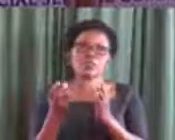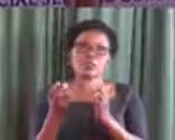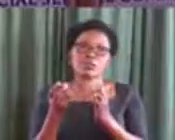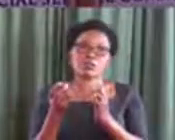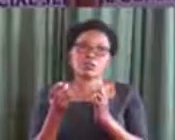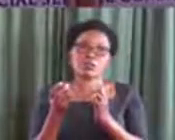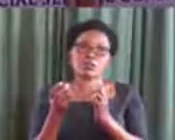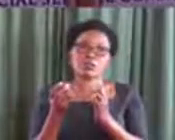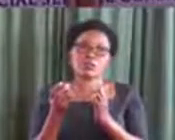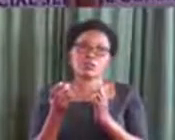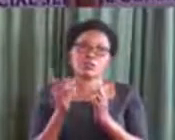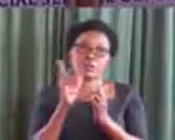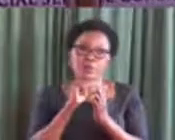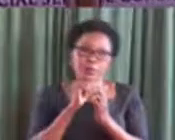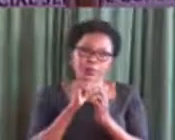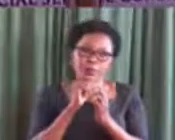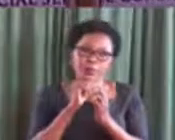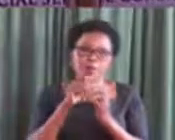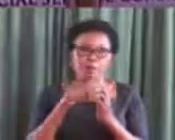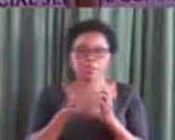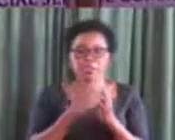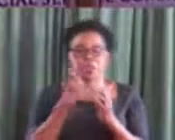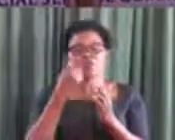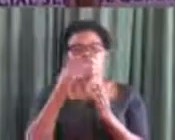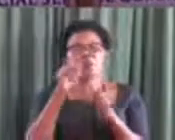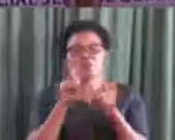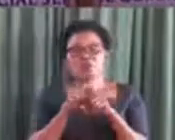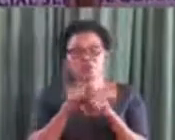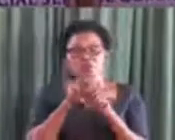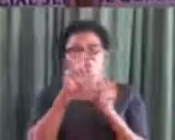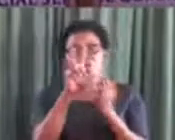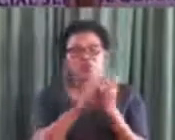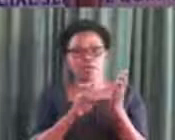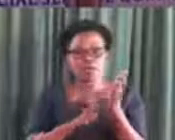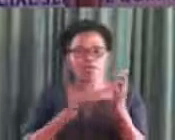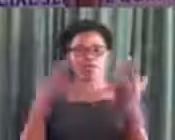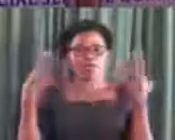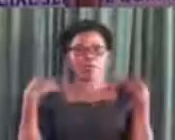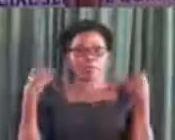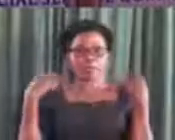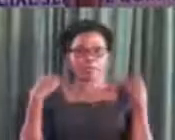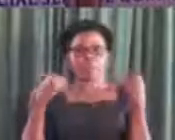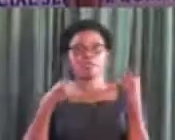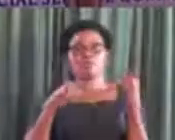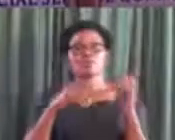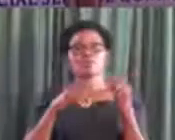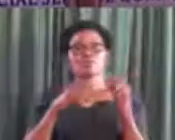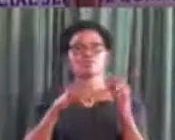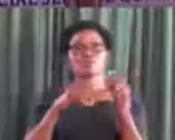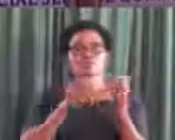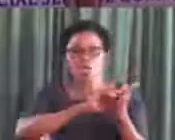and I have also familiarized myself with the practice notes